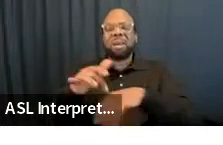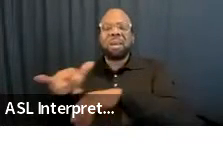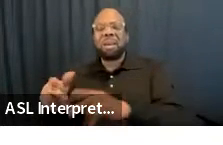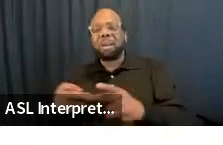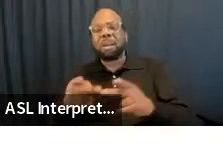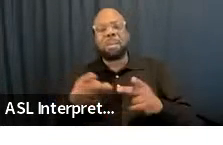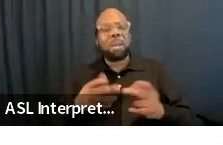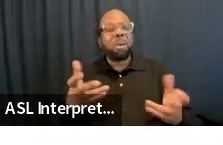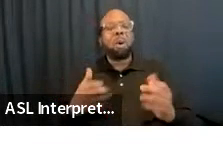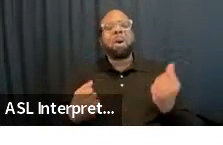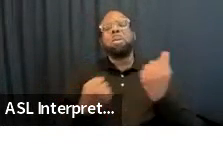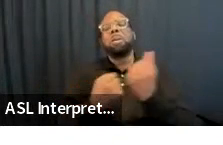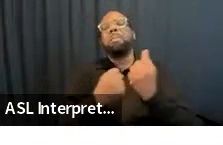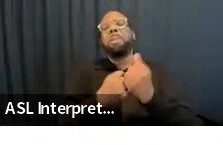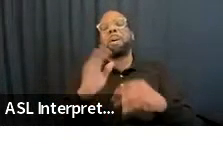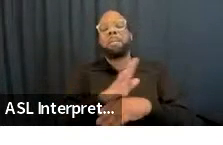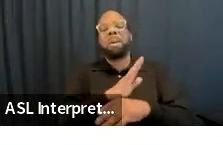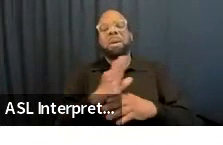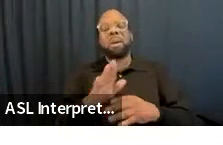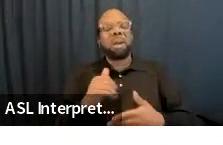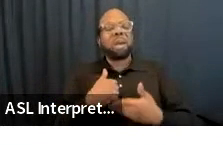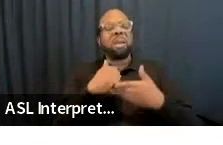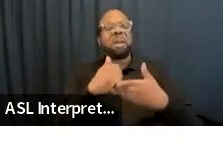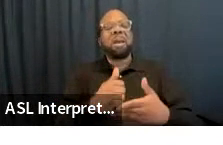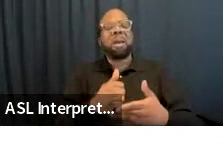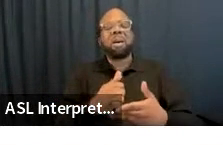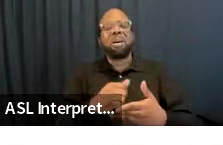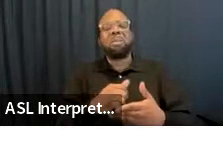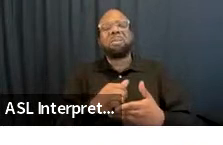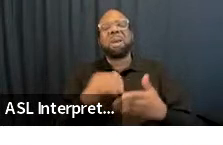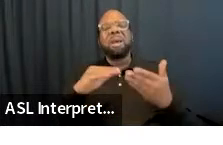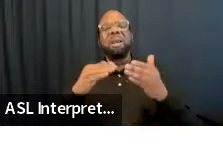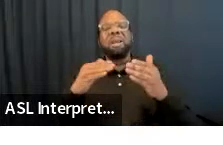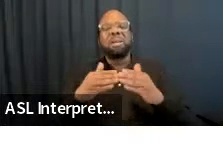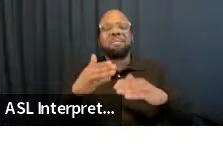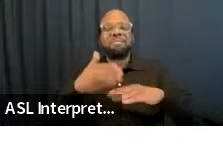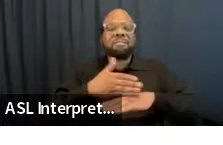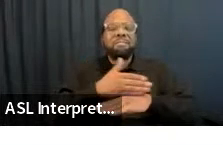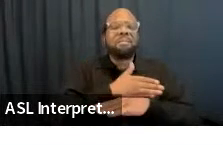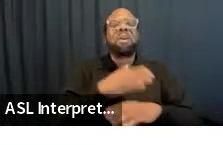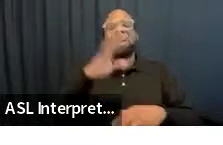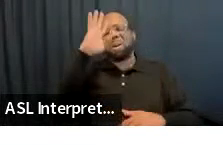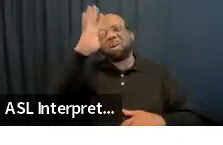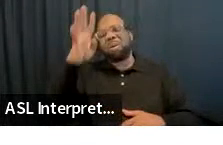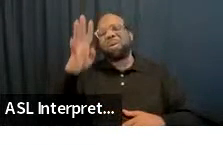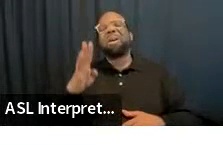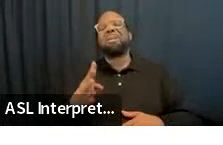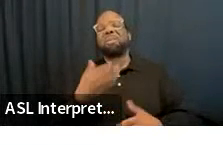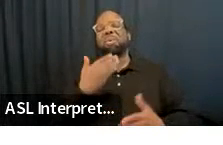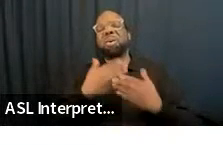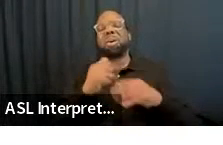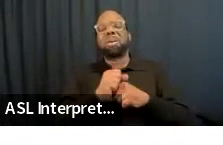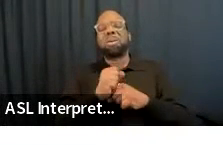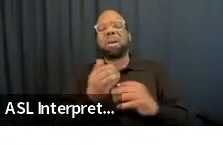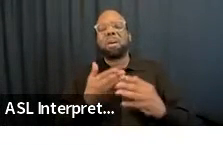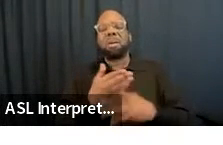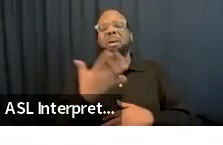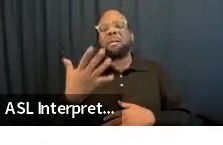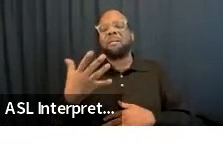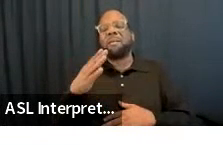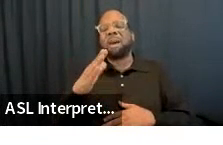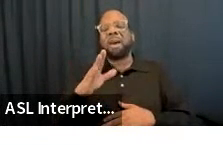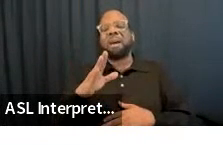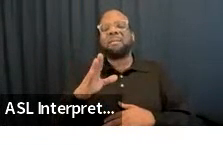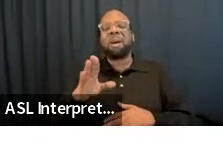industry growth that can help catalyze the city's recovery and create good jobs across all five boroughs. We will do so by